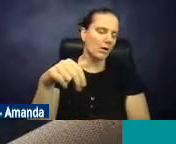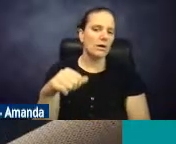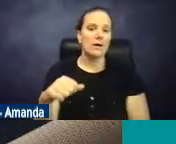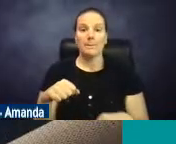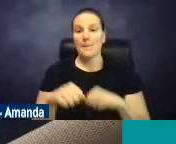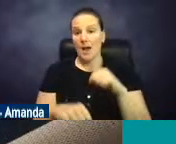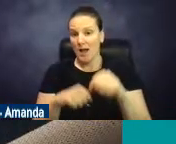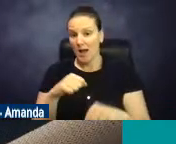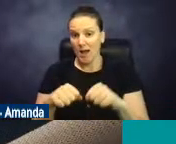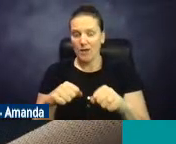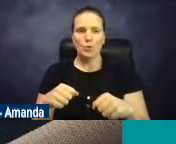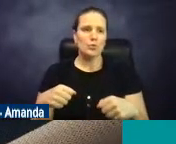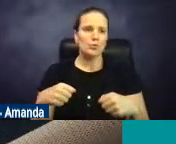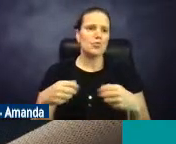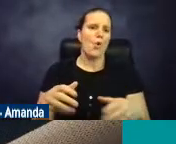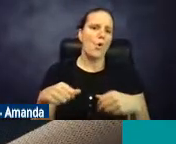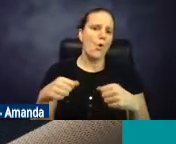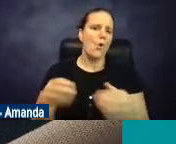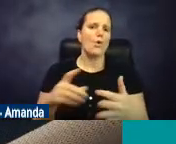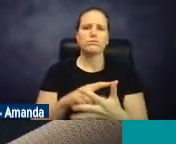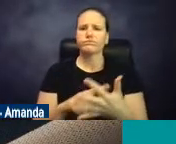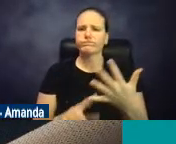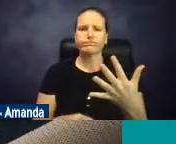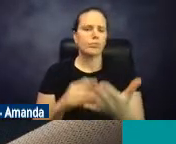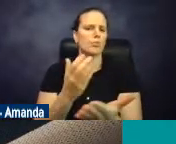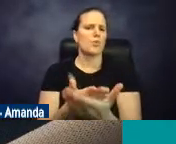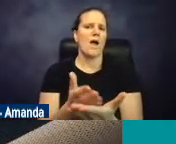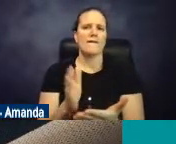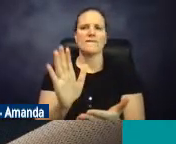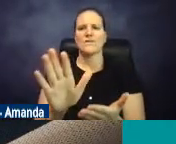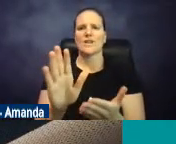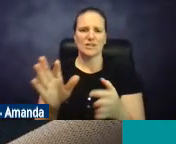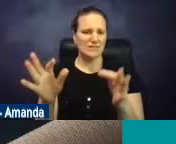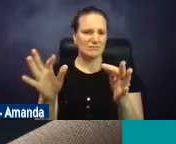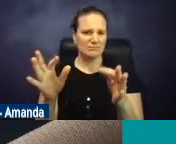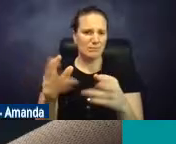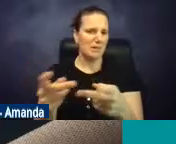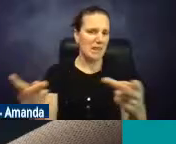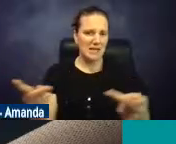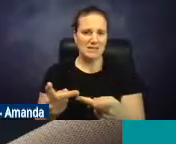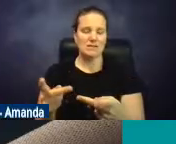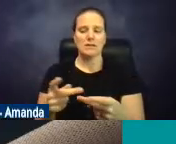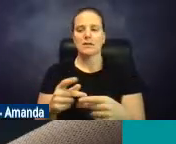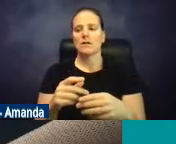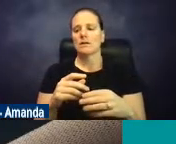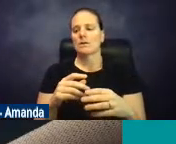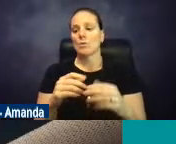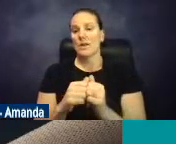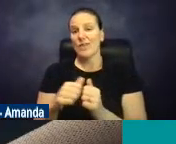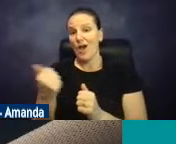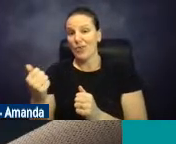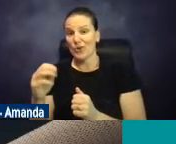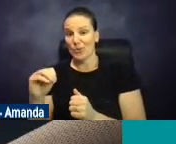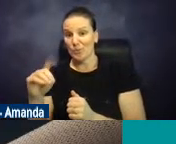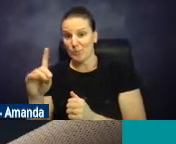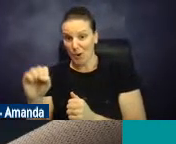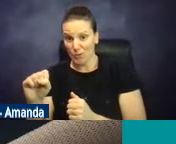and get to their destinations, including getting to the other modes, transit, as well